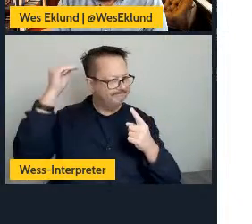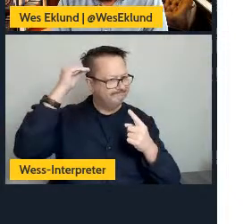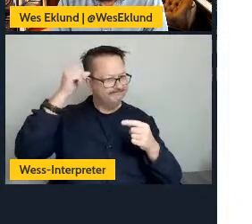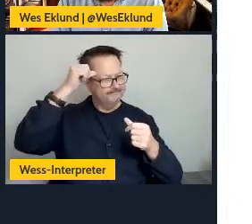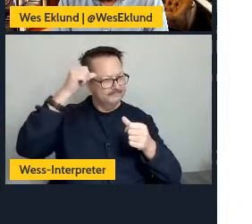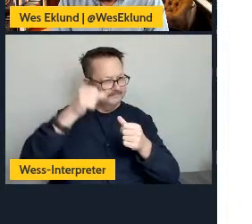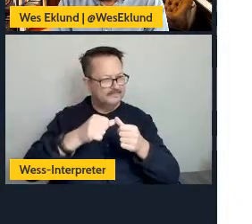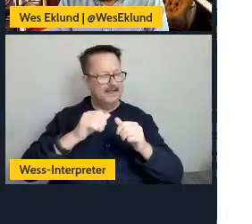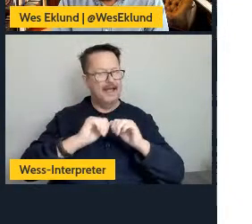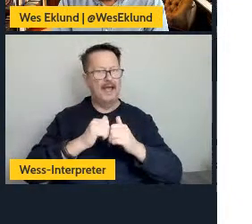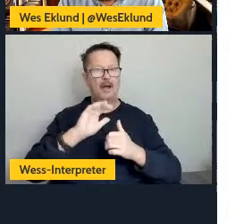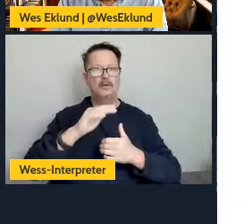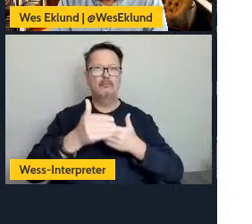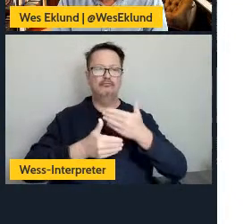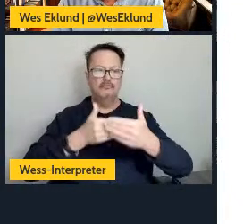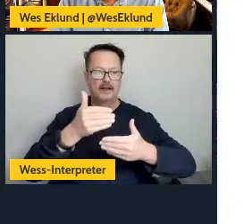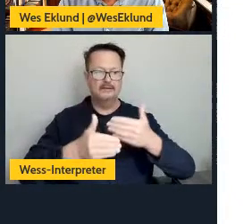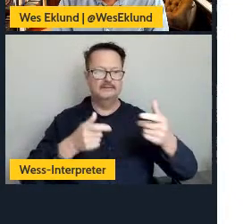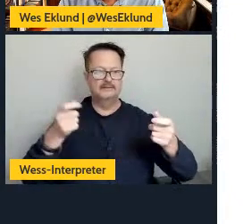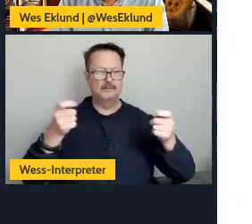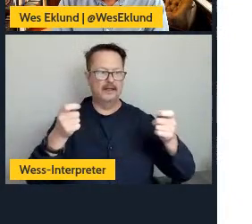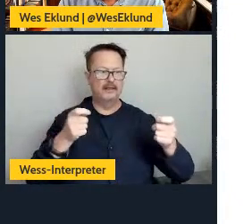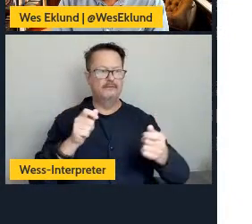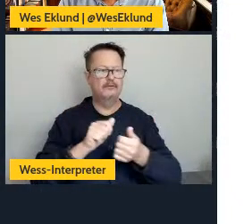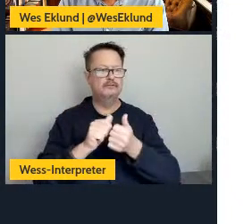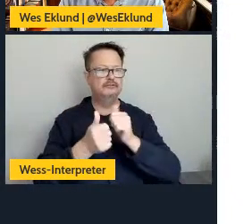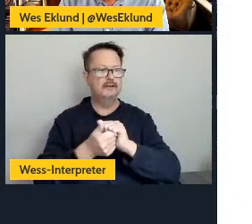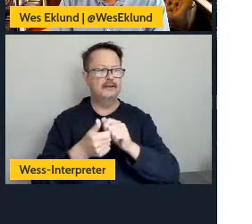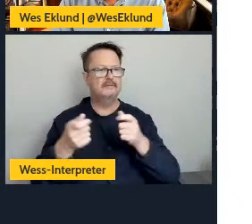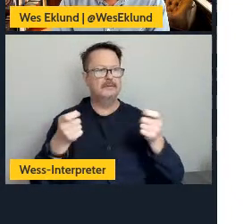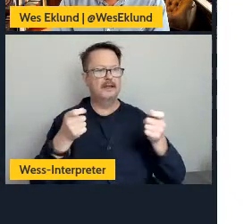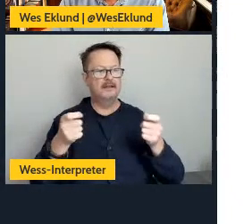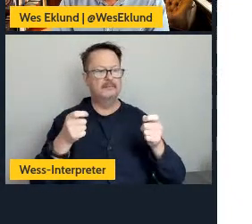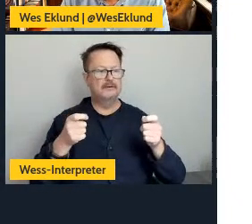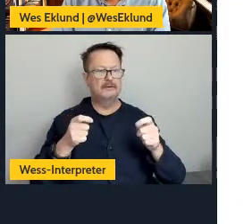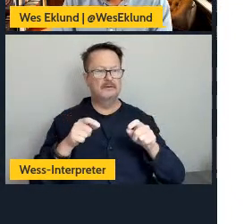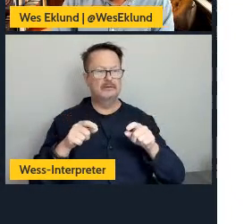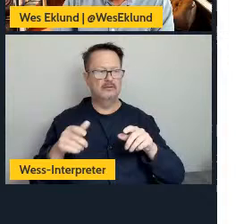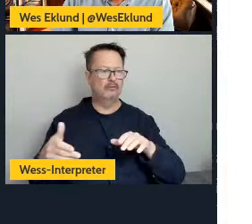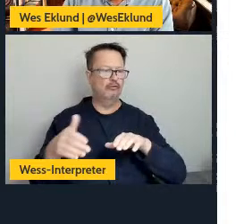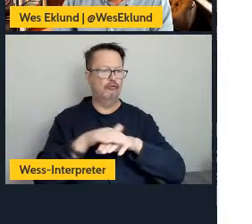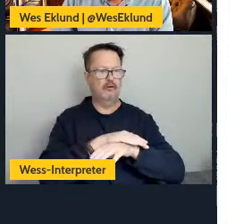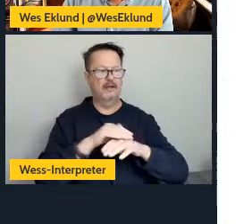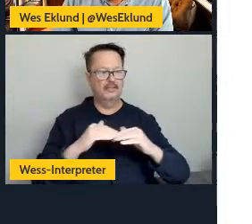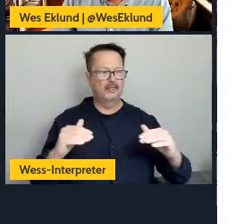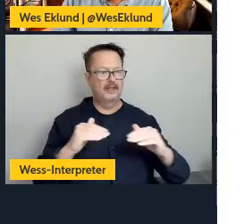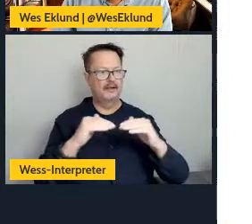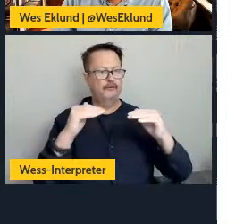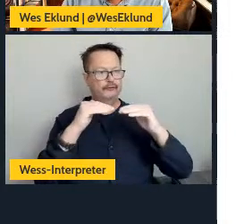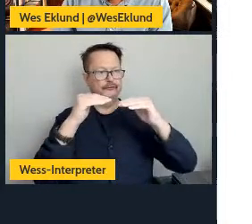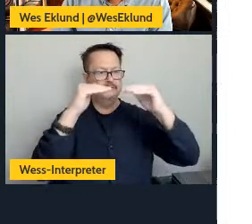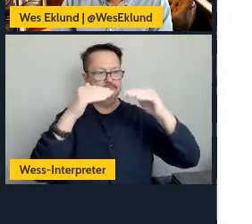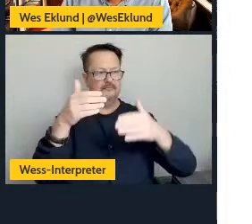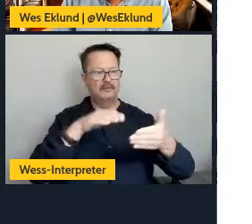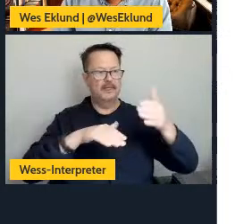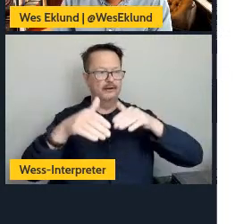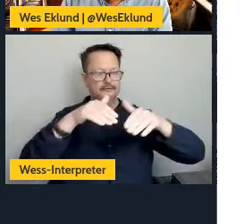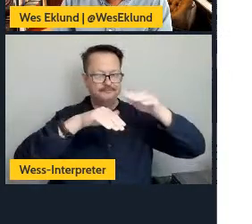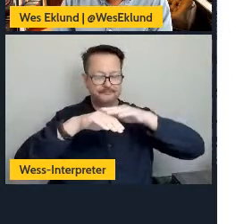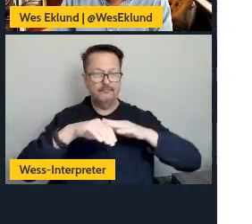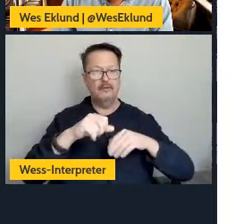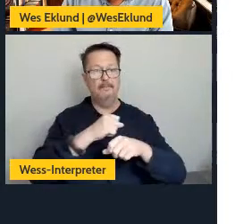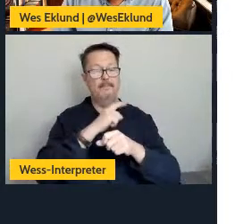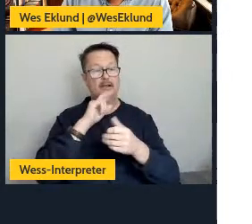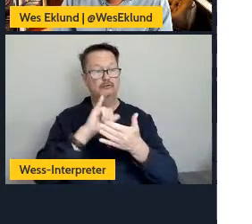how your process management or change management will be across these layers. ensuring that you